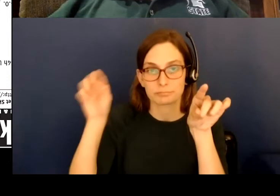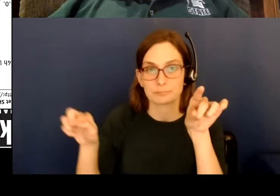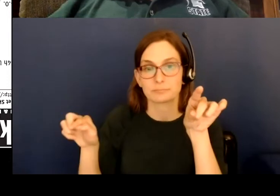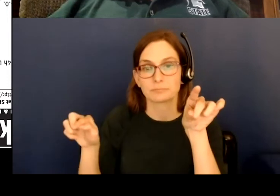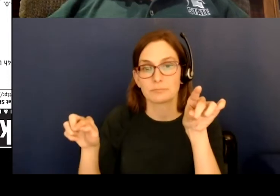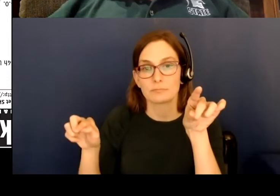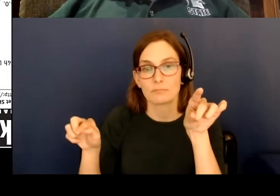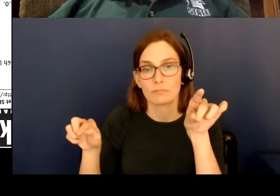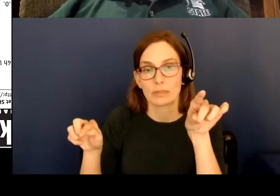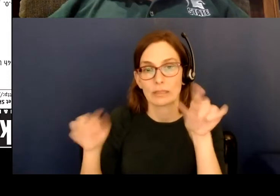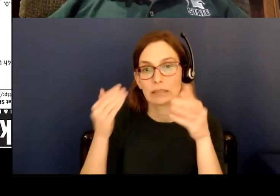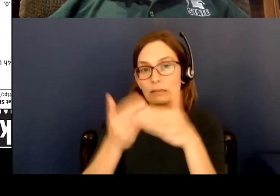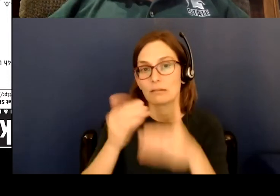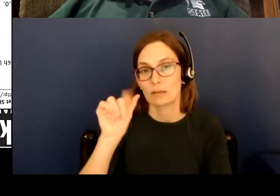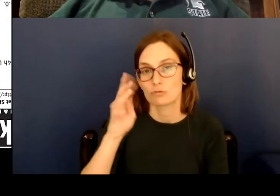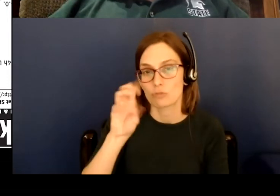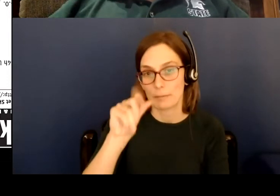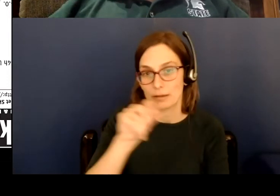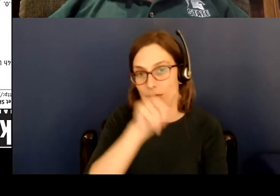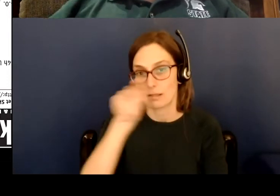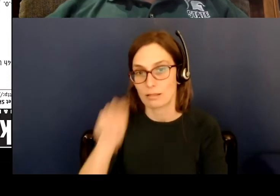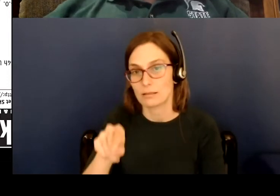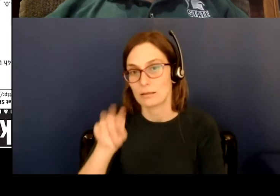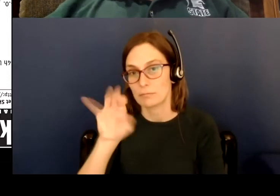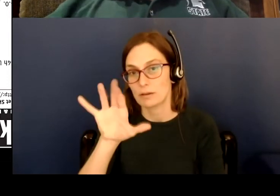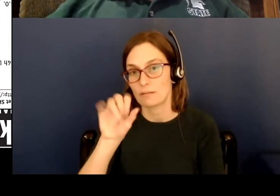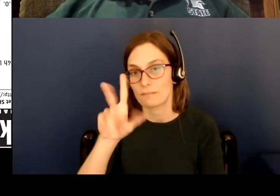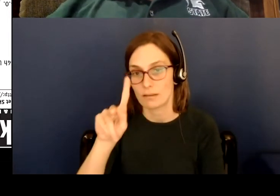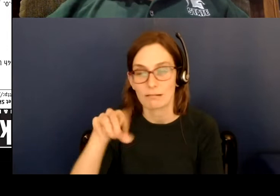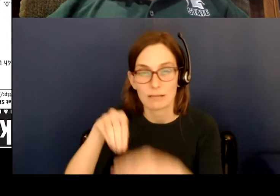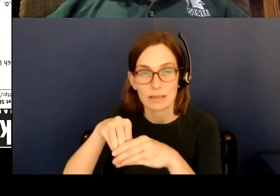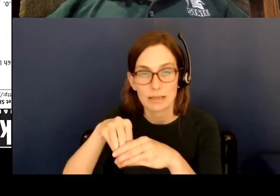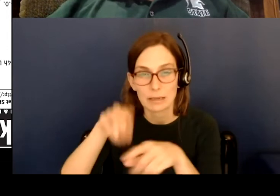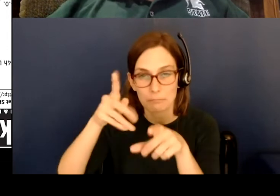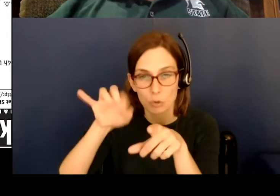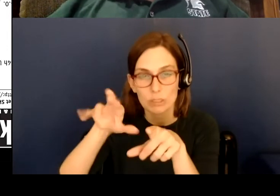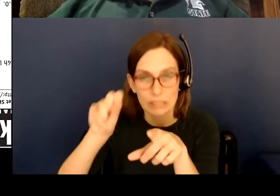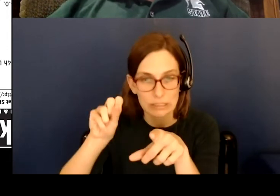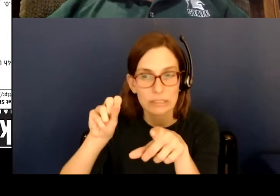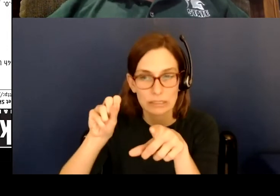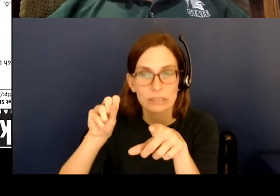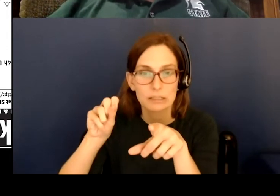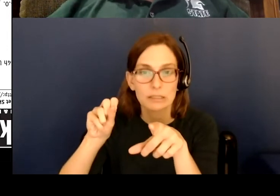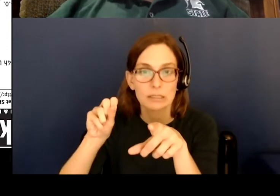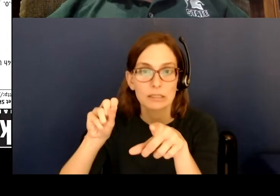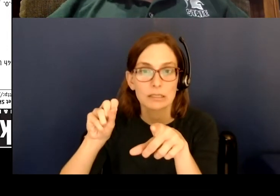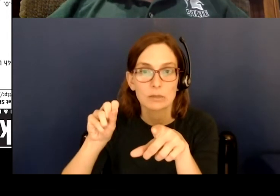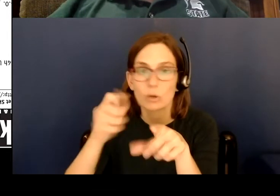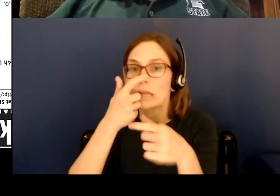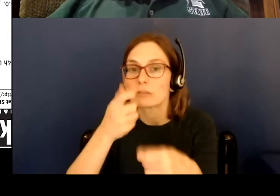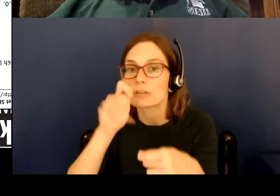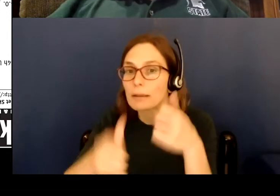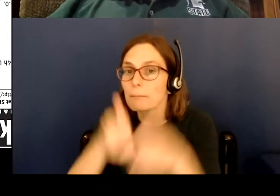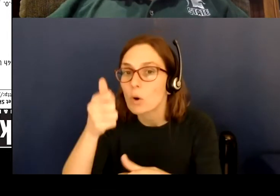of Andromeda, and they take you right to Mirfak in Perseus. So here's the constellation of Perseus, and we are interested in this star right